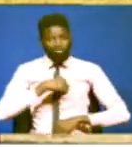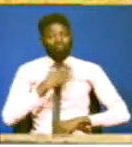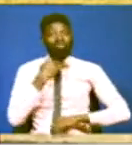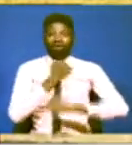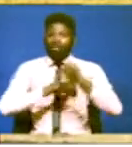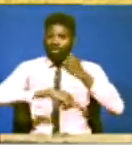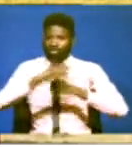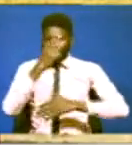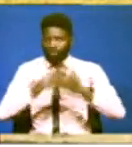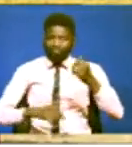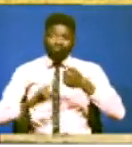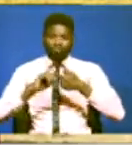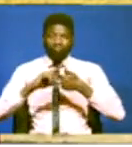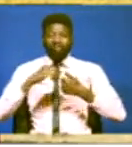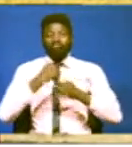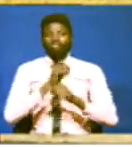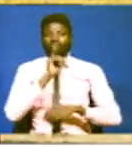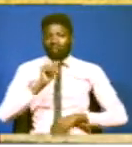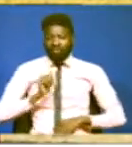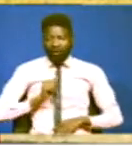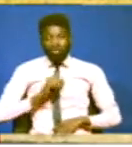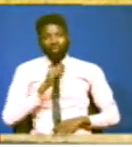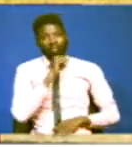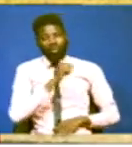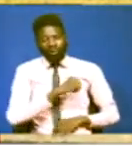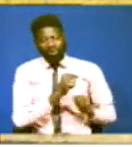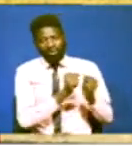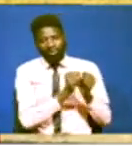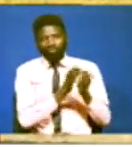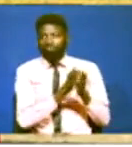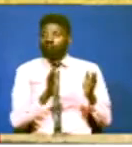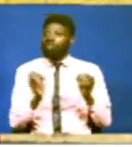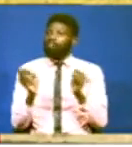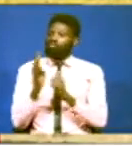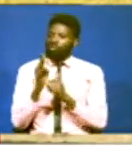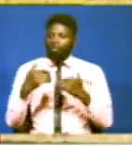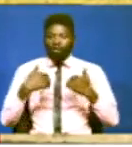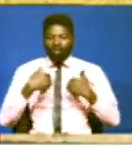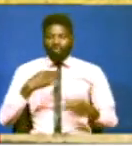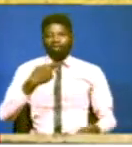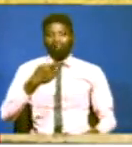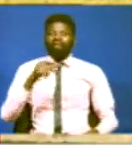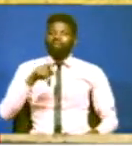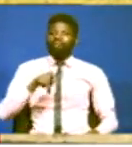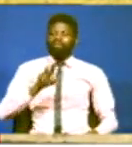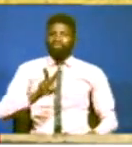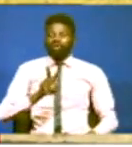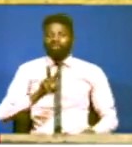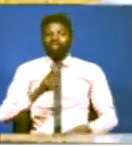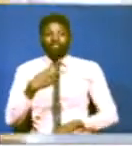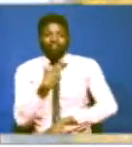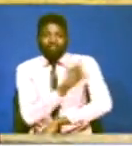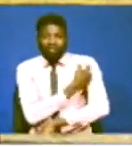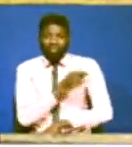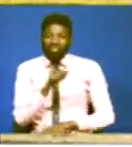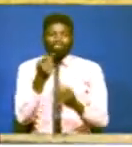that all our girls between 10 to 14 years have gotten the HPV vaccine. Now, the HPV vaccine is given free of charge in